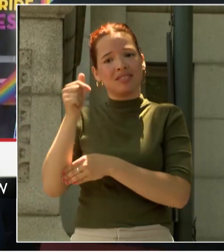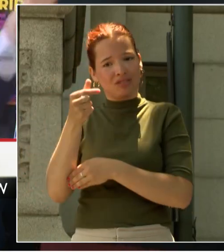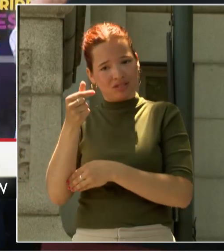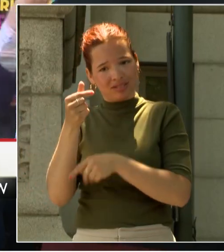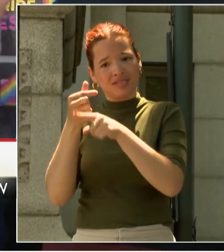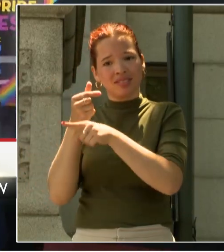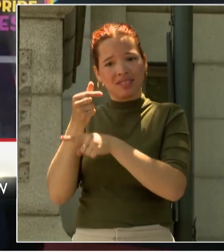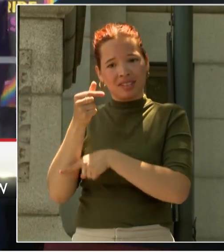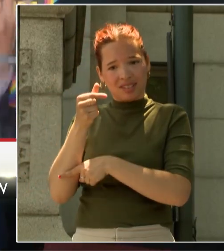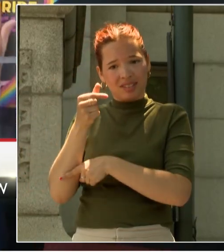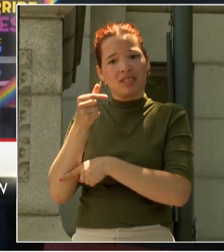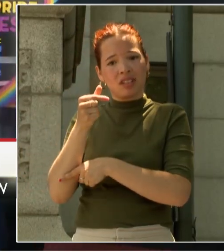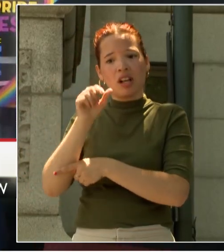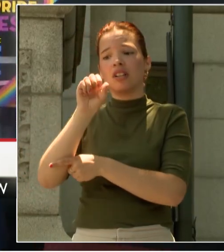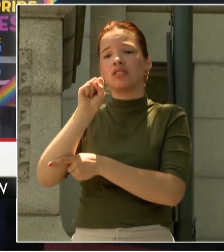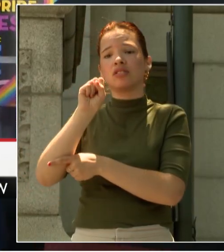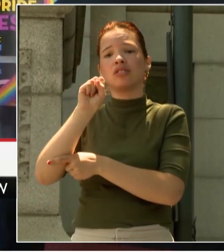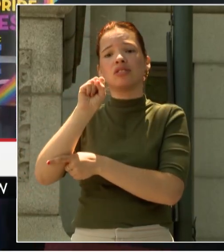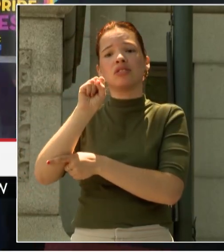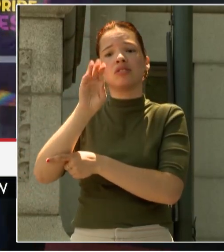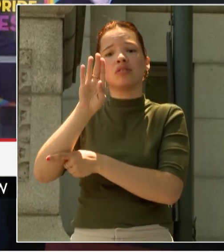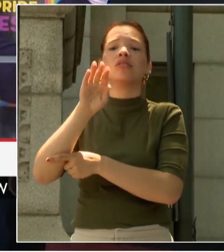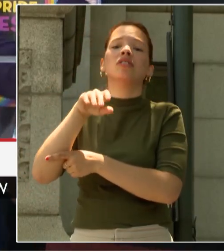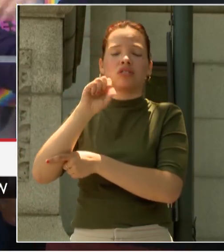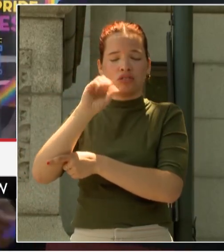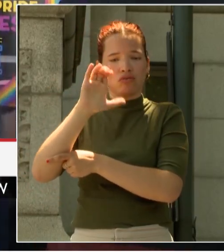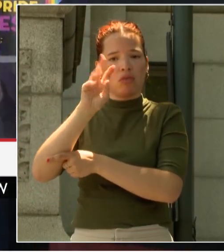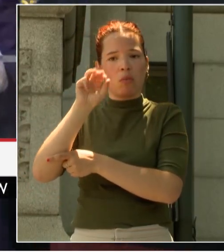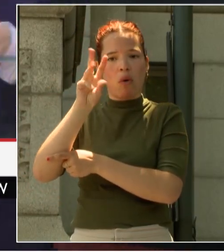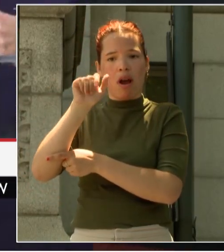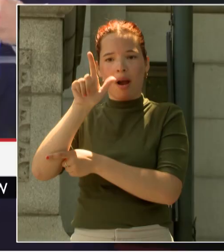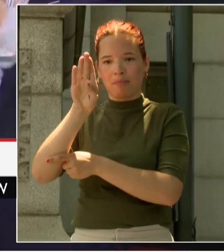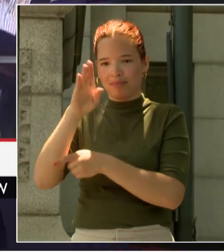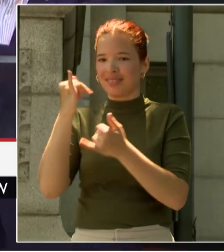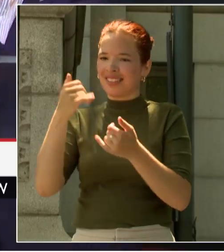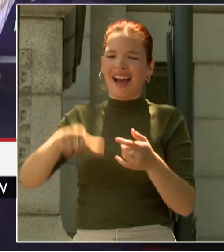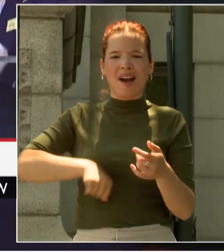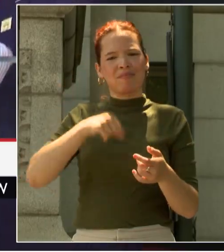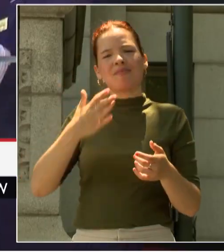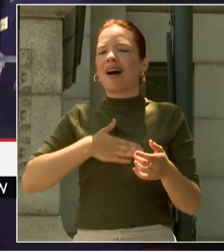you so much, everyone. Happy Pride, and we'll see you all month long.